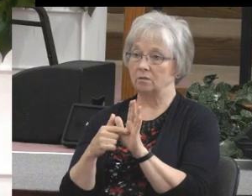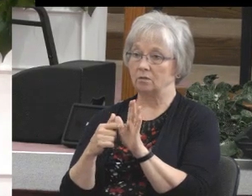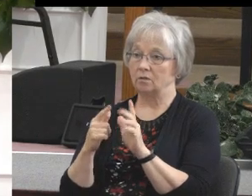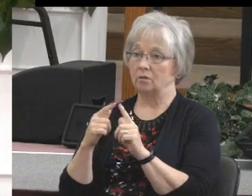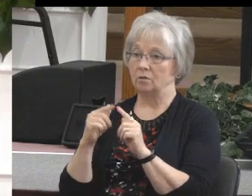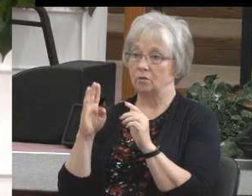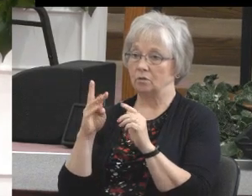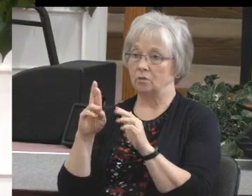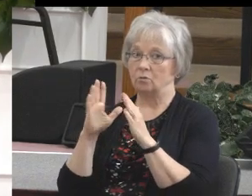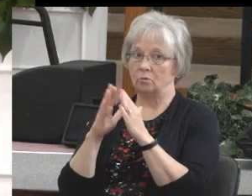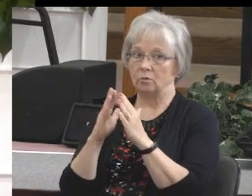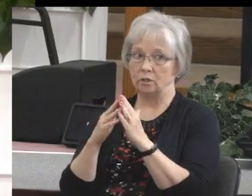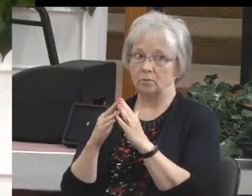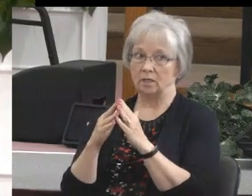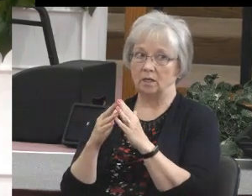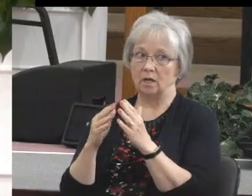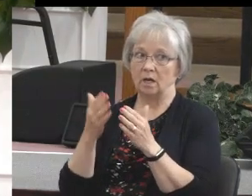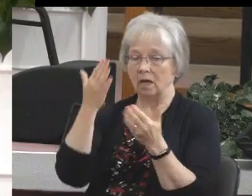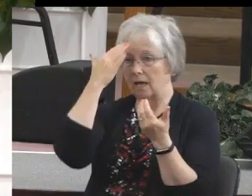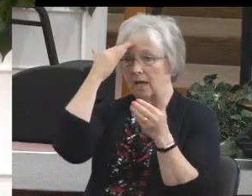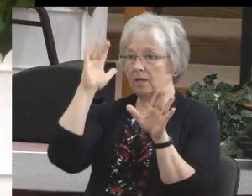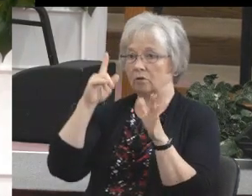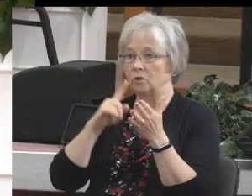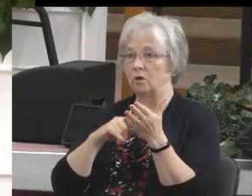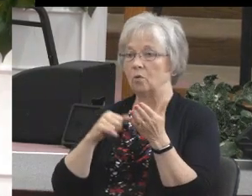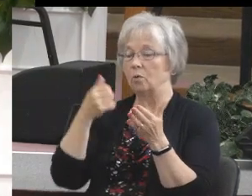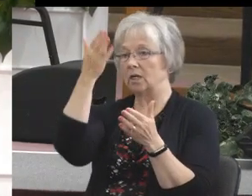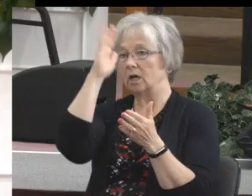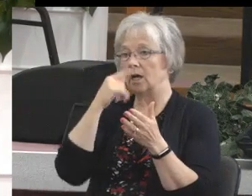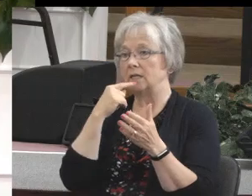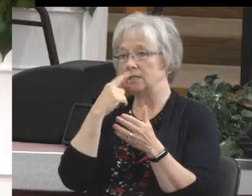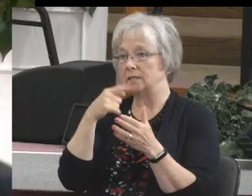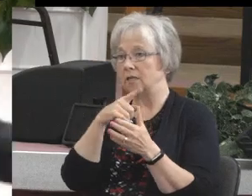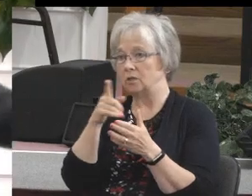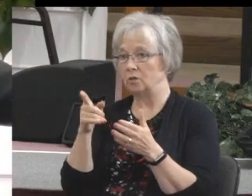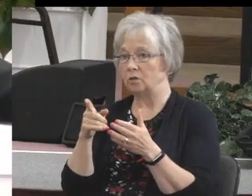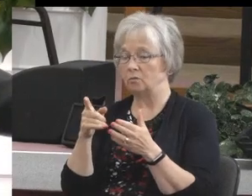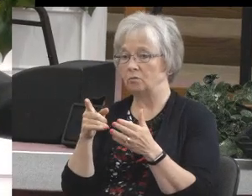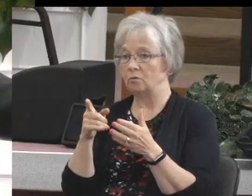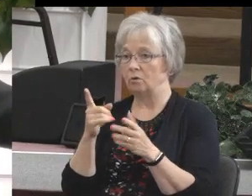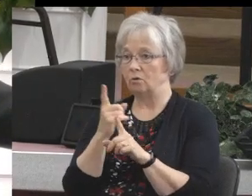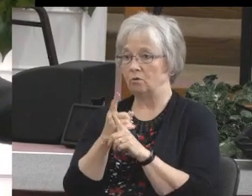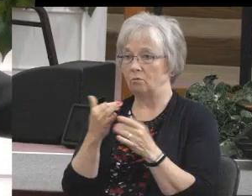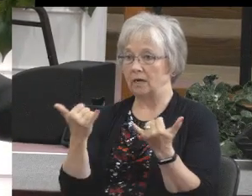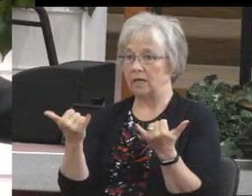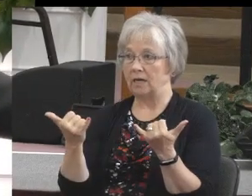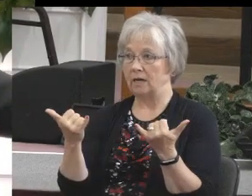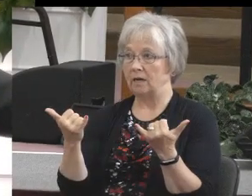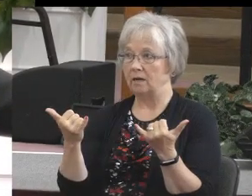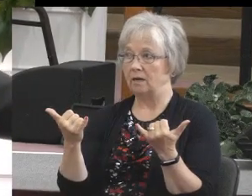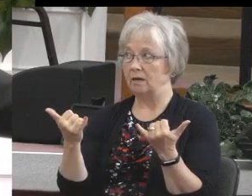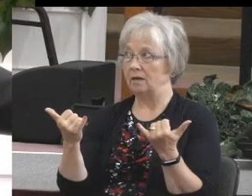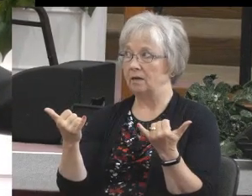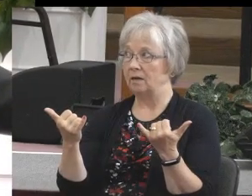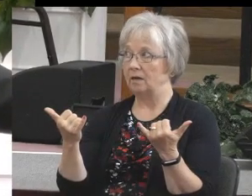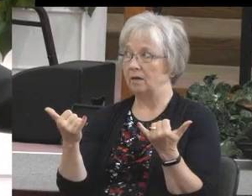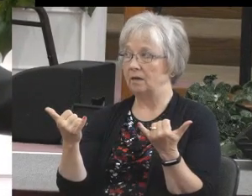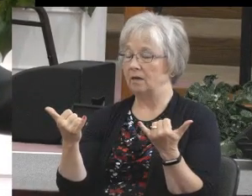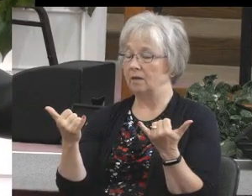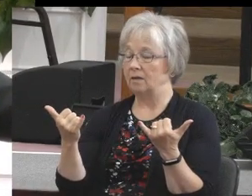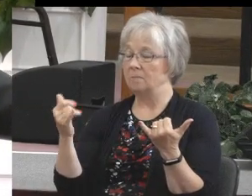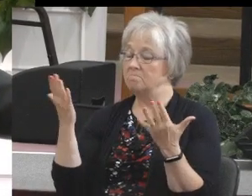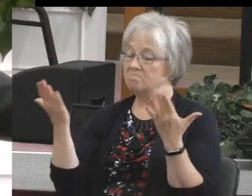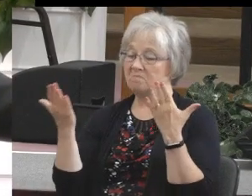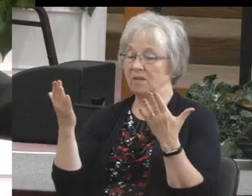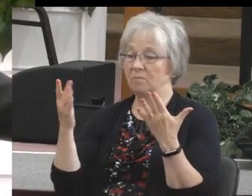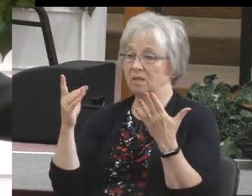I don't know what God's saying to you right now. Maybe He's talking about putting these two things together of your Christian life and your